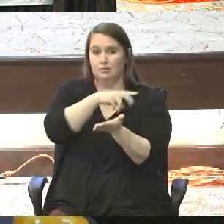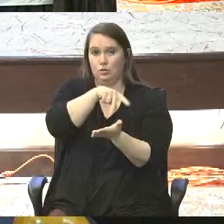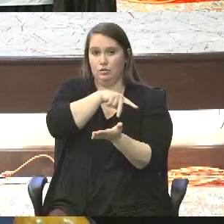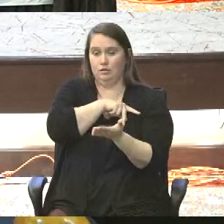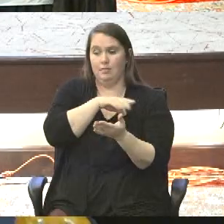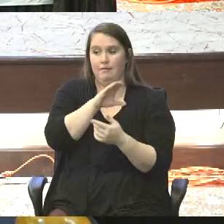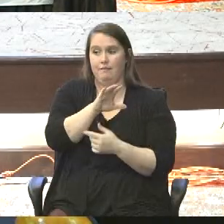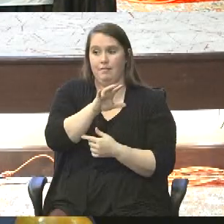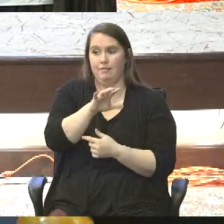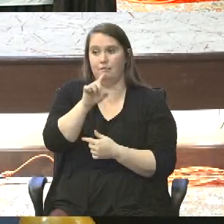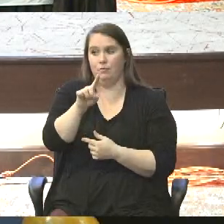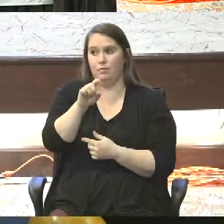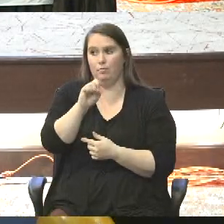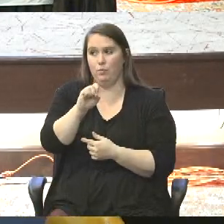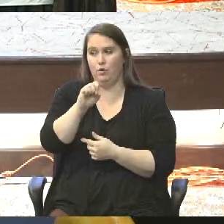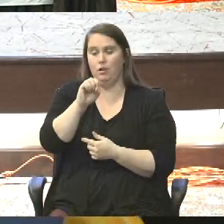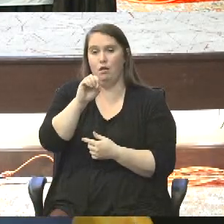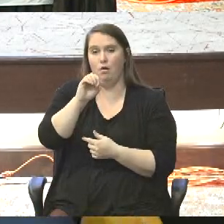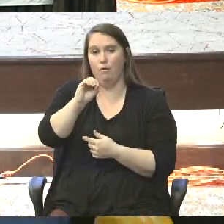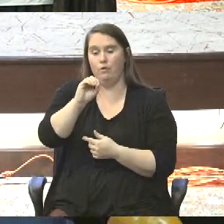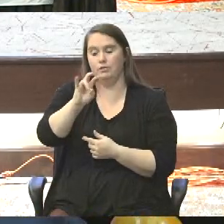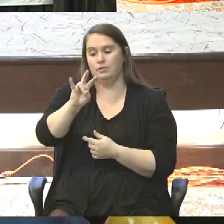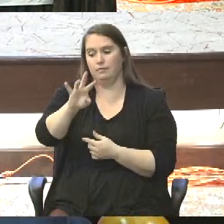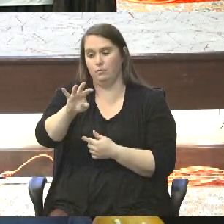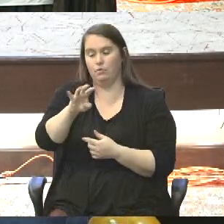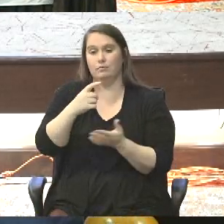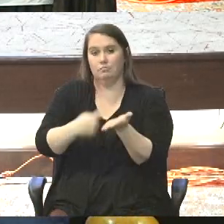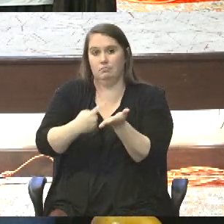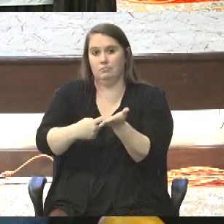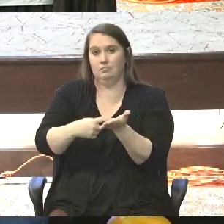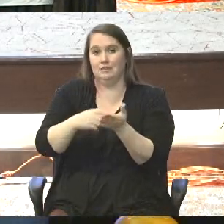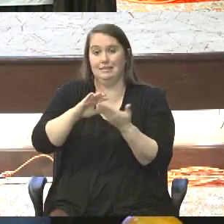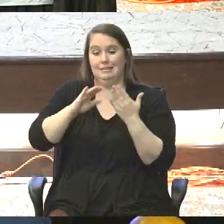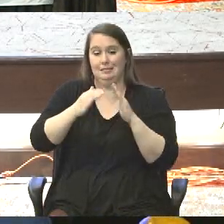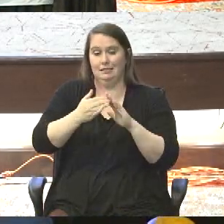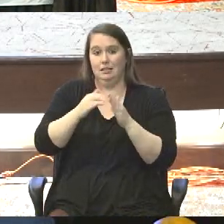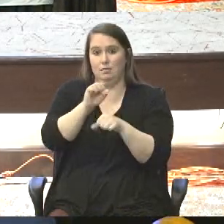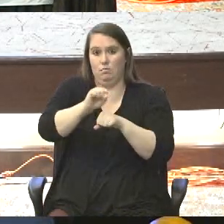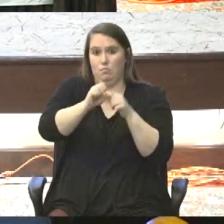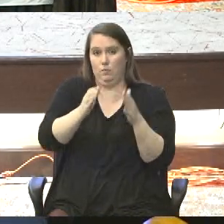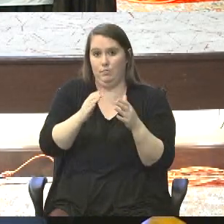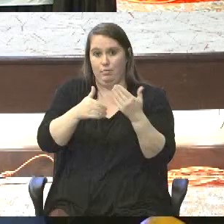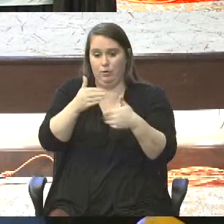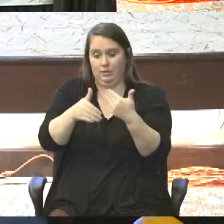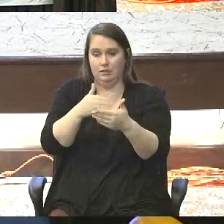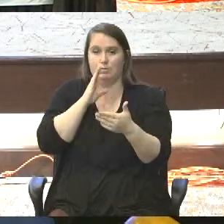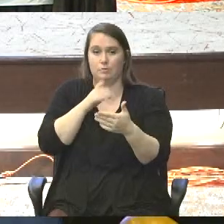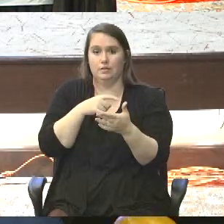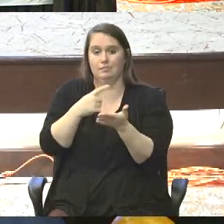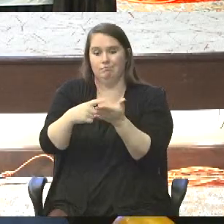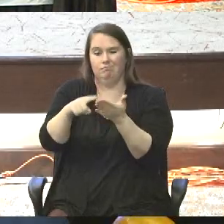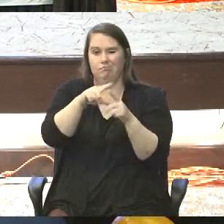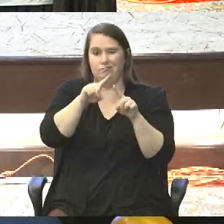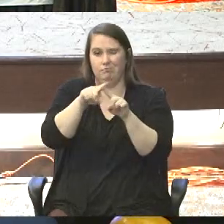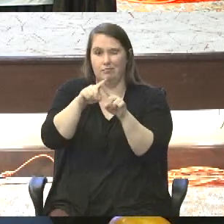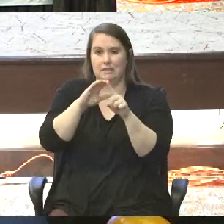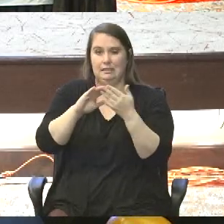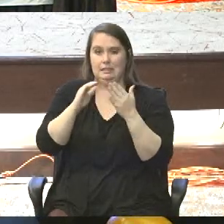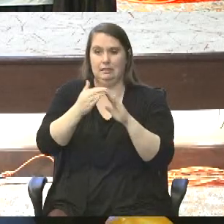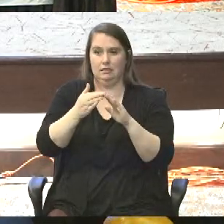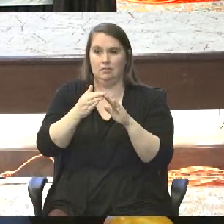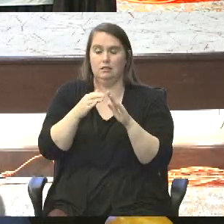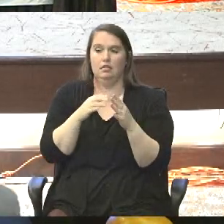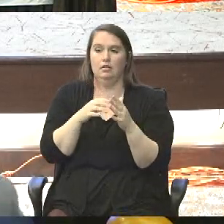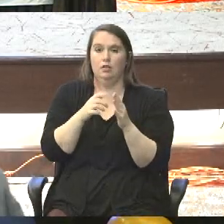Section 551.074, discussion of the city attorney appointment process and review and discuss candidates for city attorney.